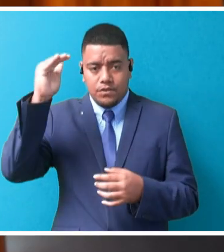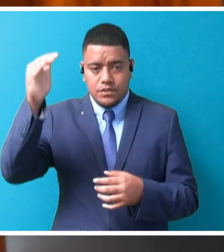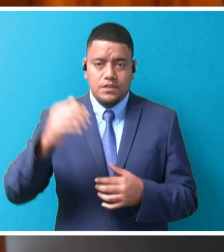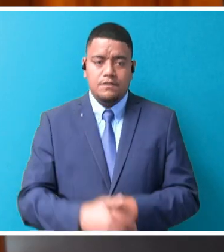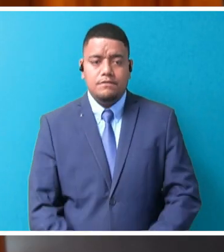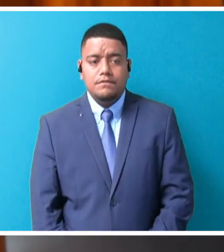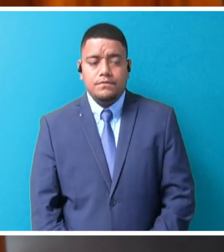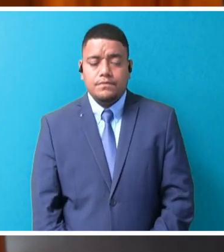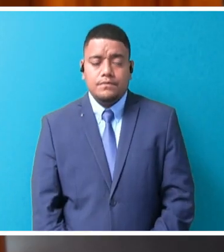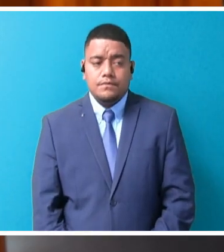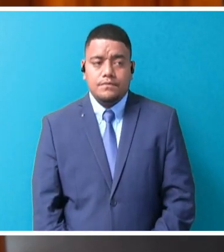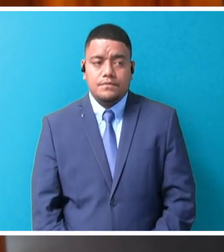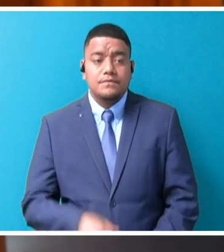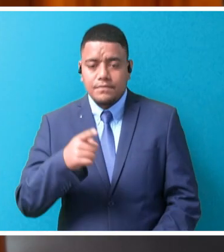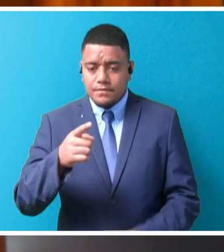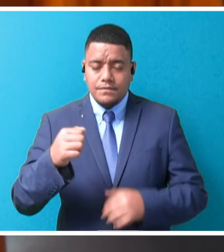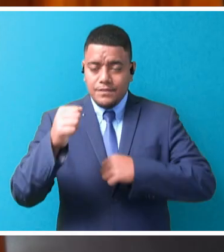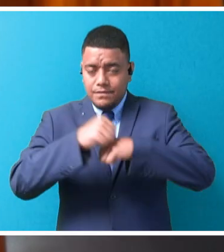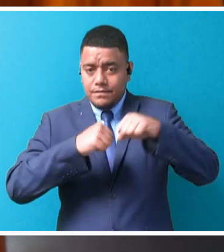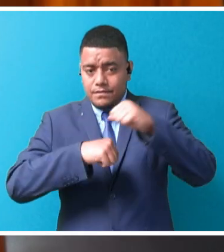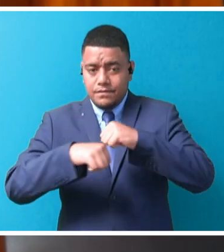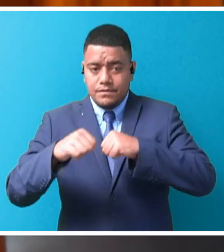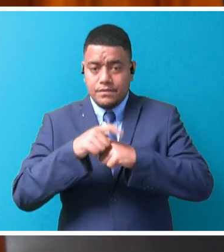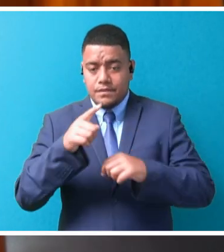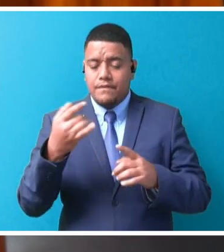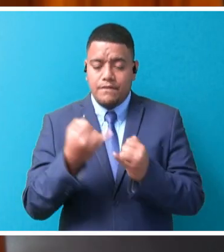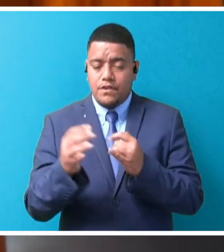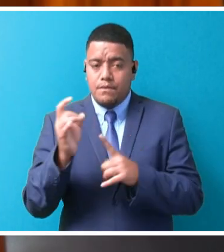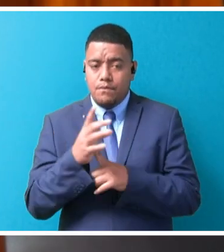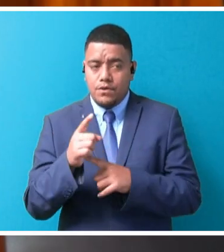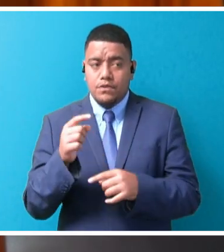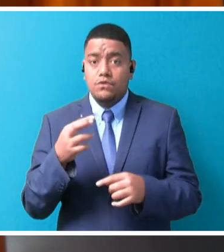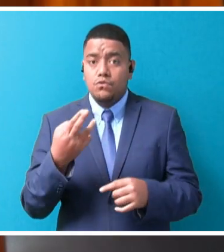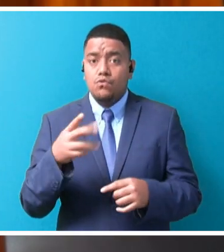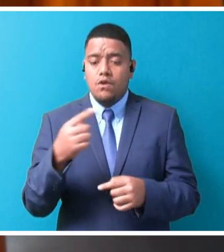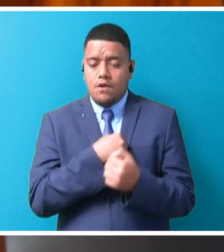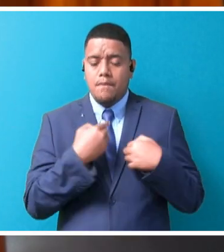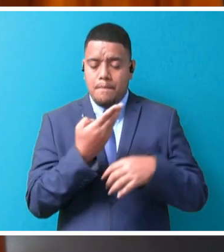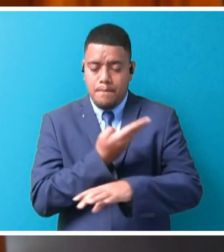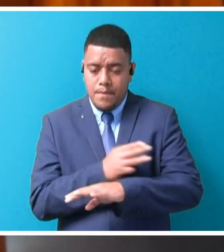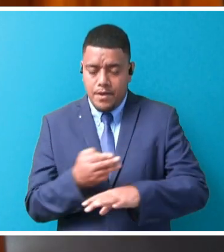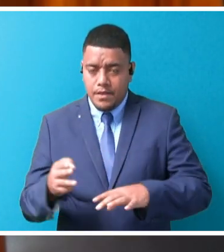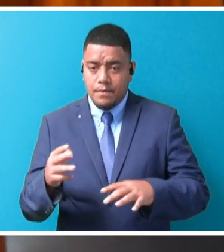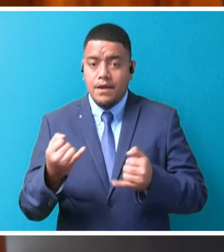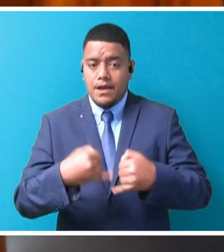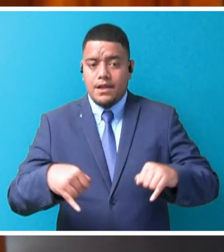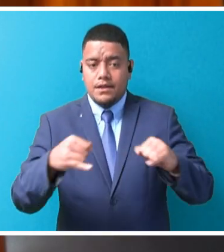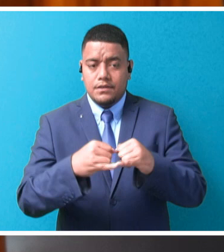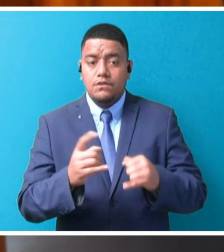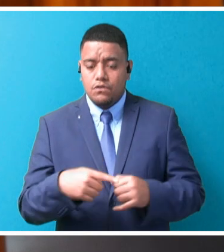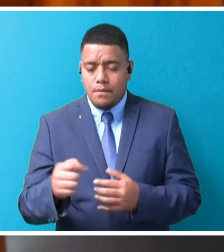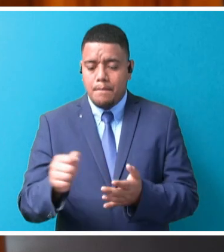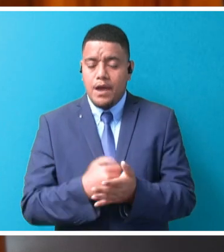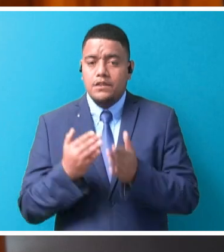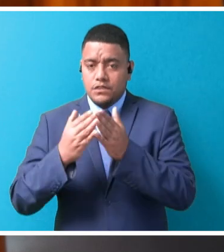facility. This is an infrastructure that is important to our maritime travelers and communities. We continue to buy ships from